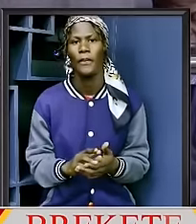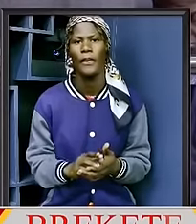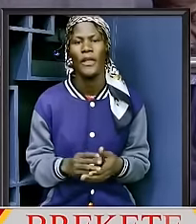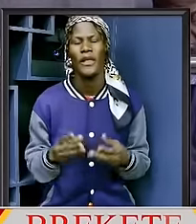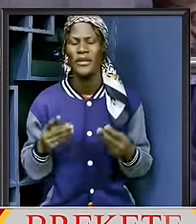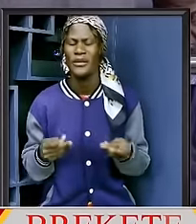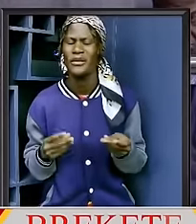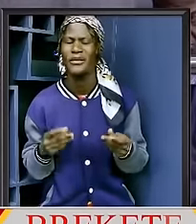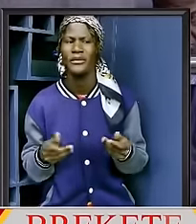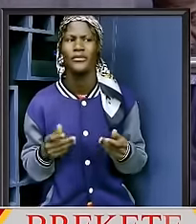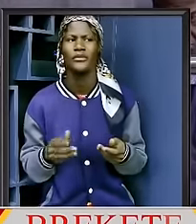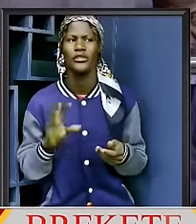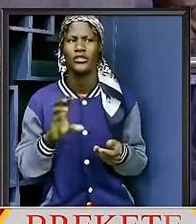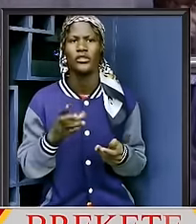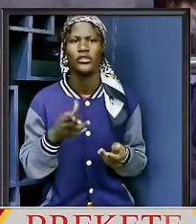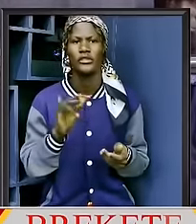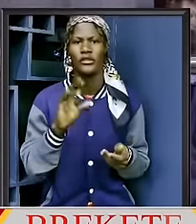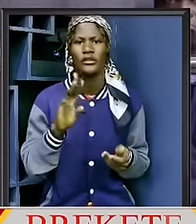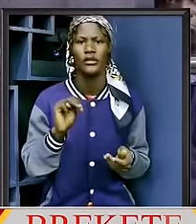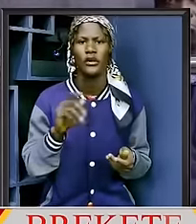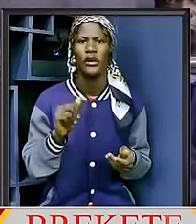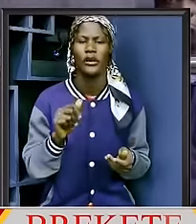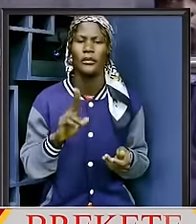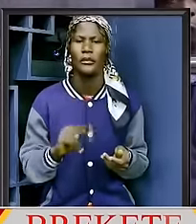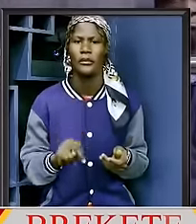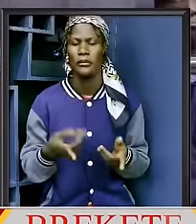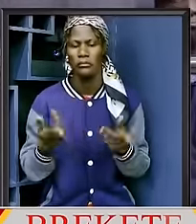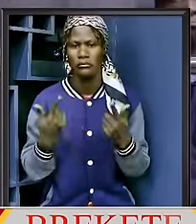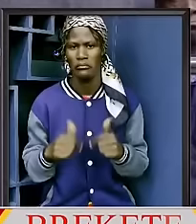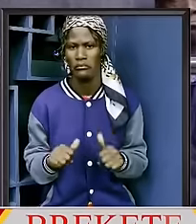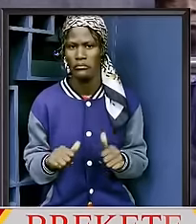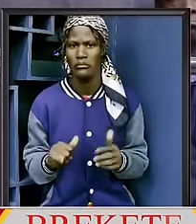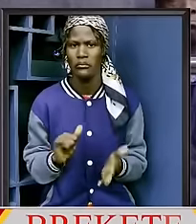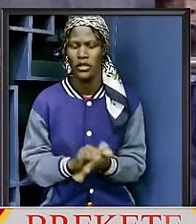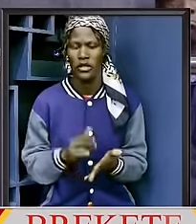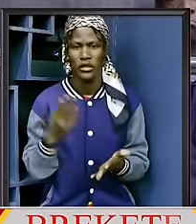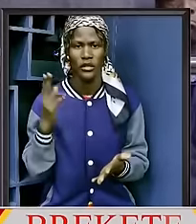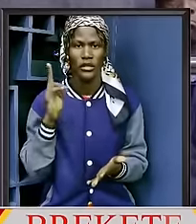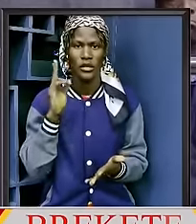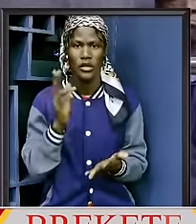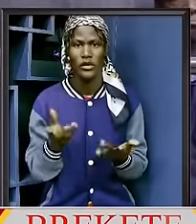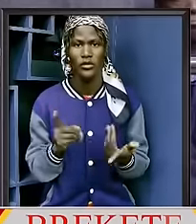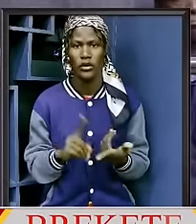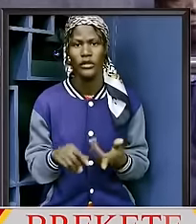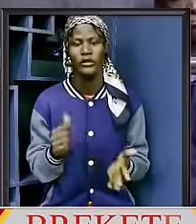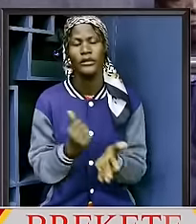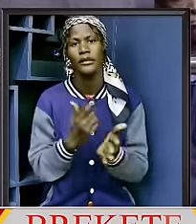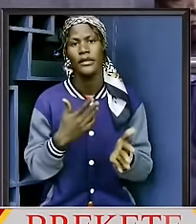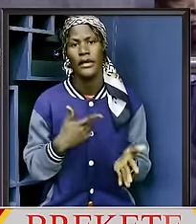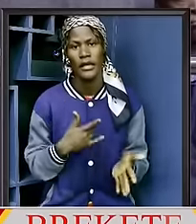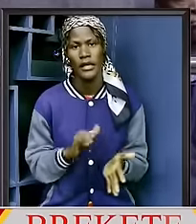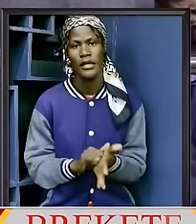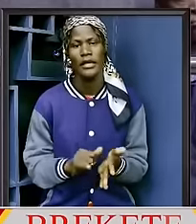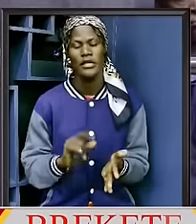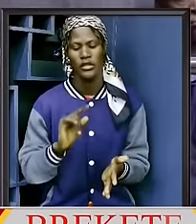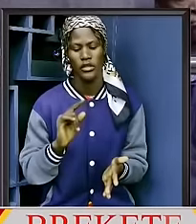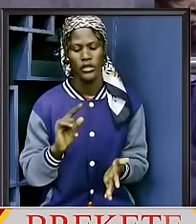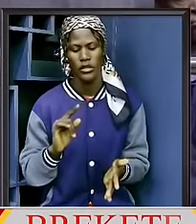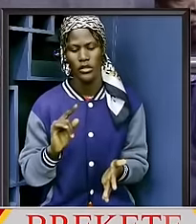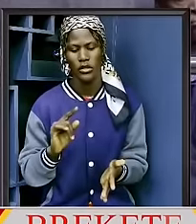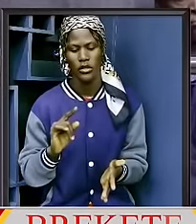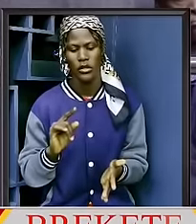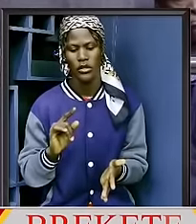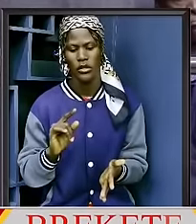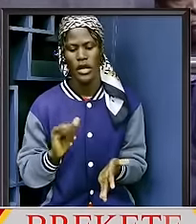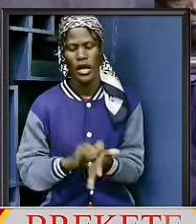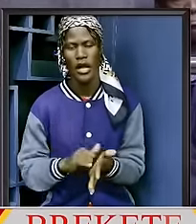immediately the chairman came. He said, he wants to help me. He's one that owns the matter. That is one that